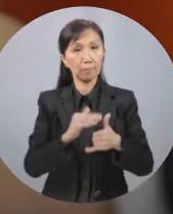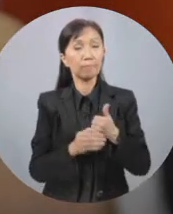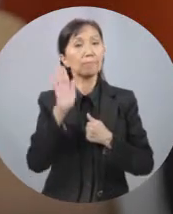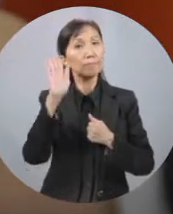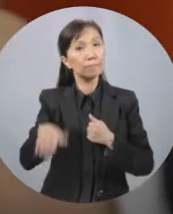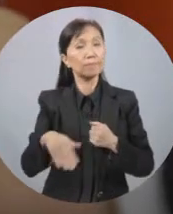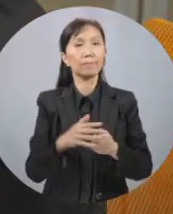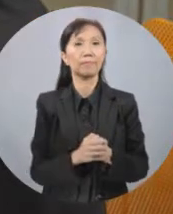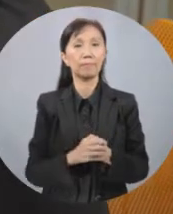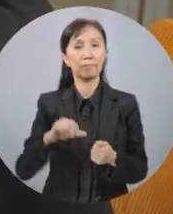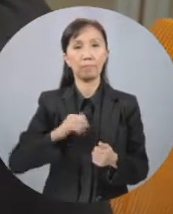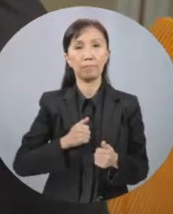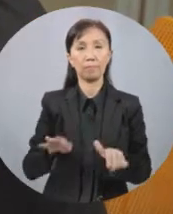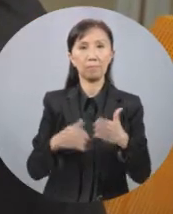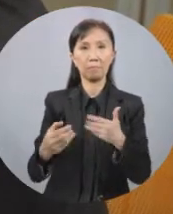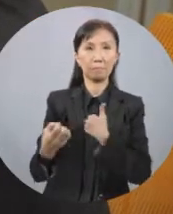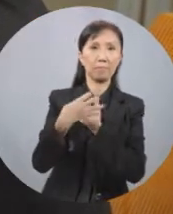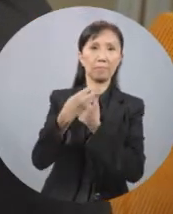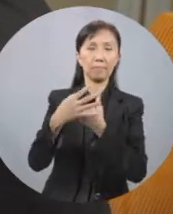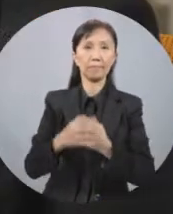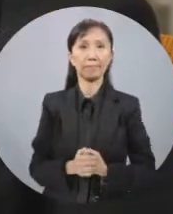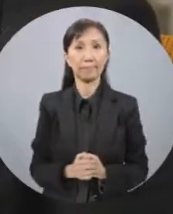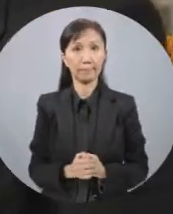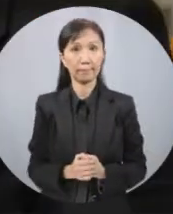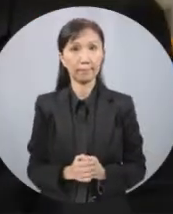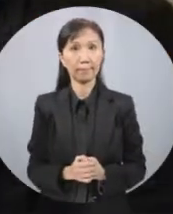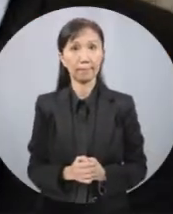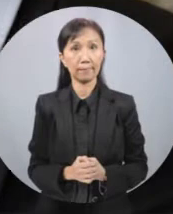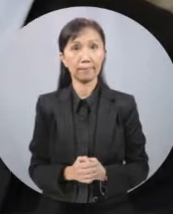After I got pregnant, my boss started to make things difficult for me.